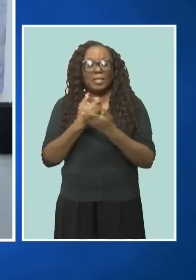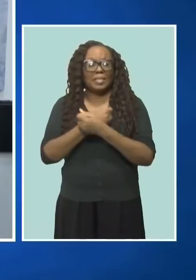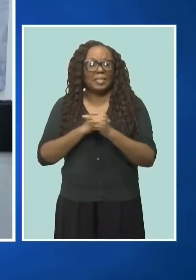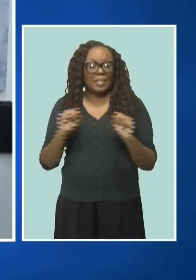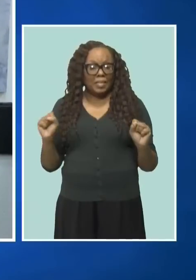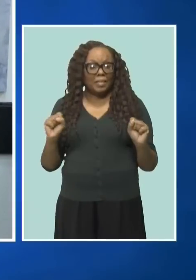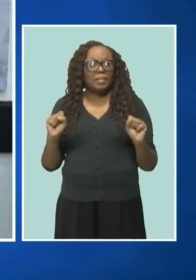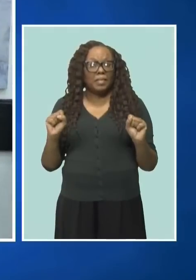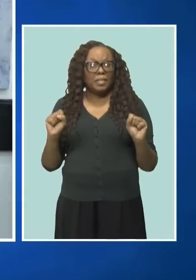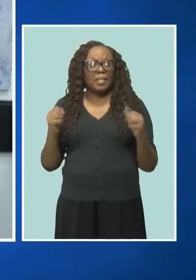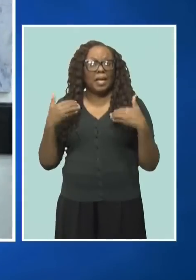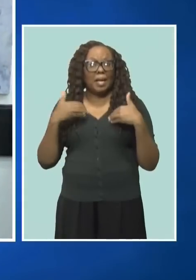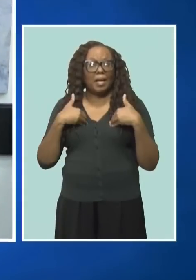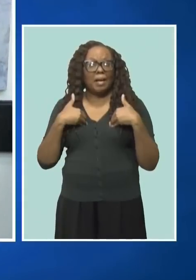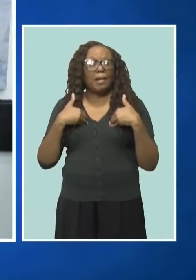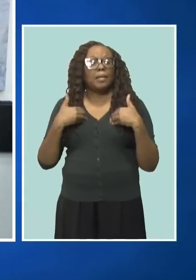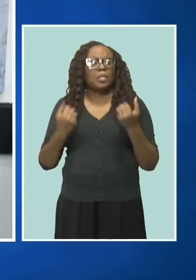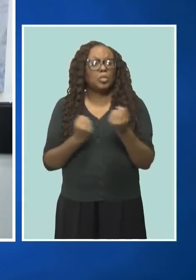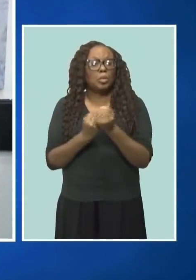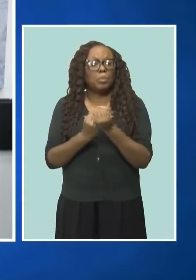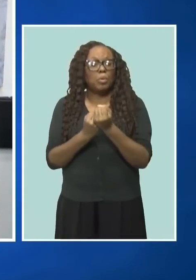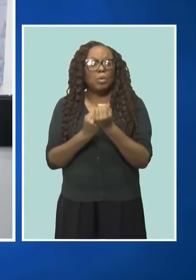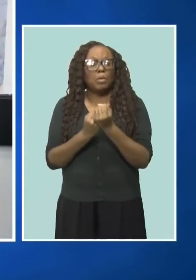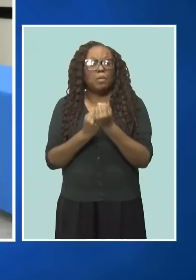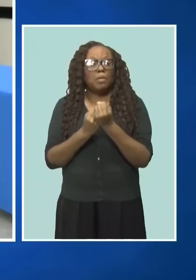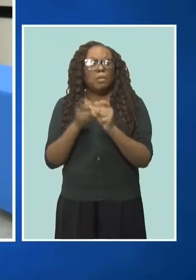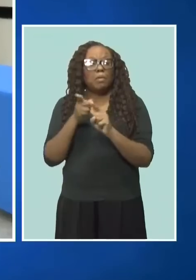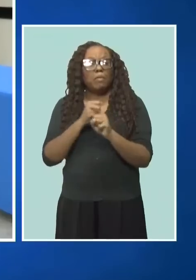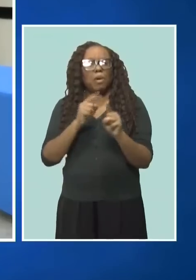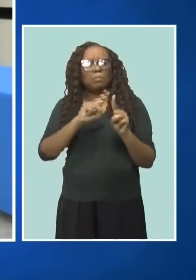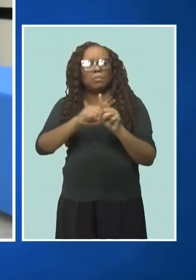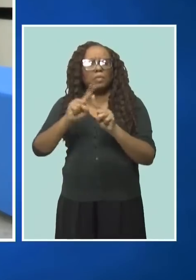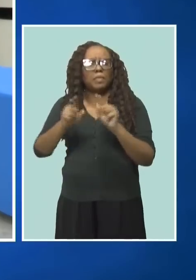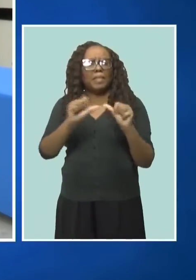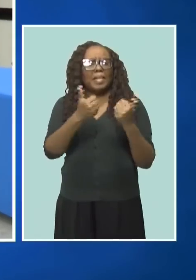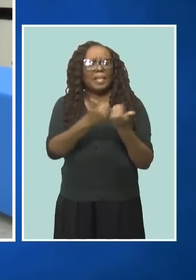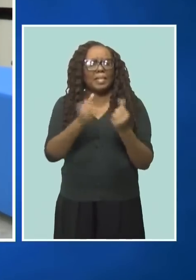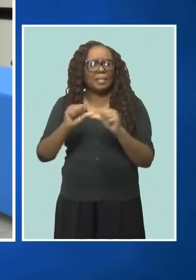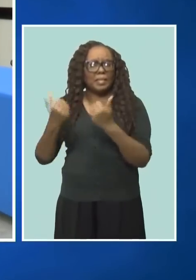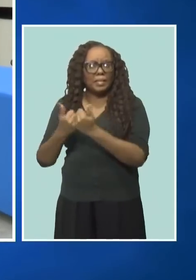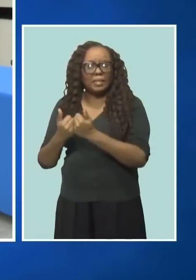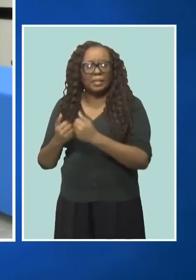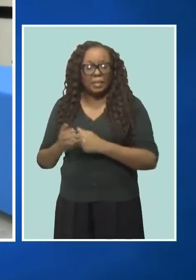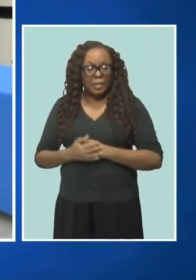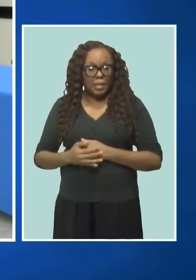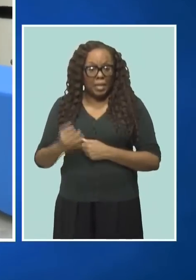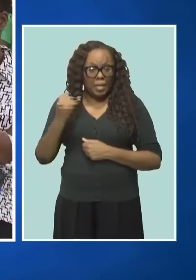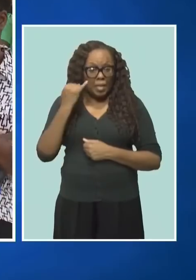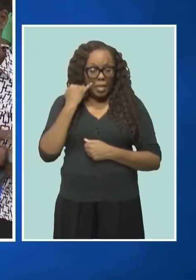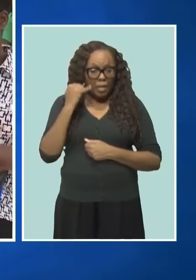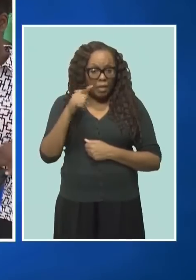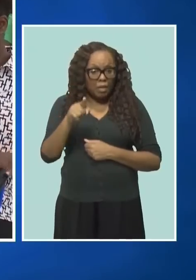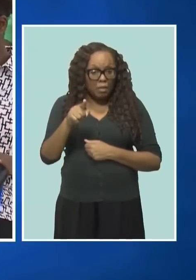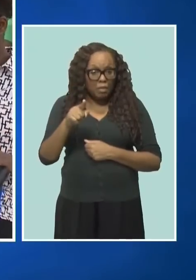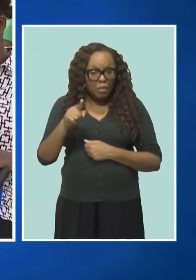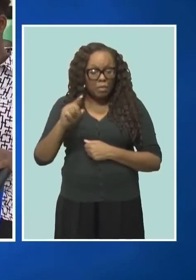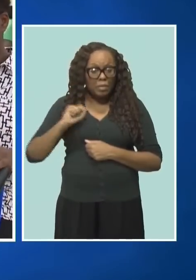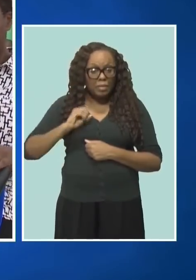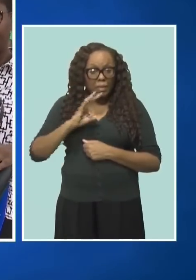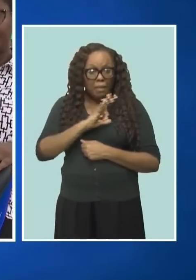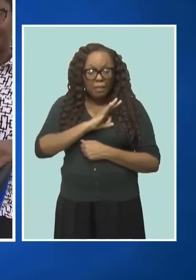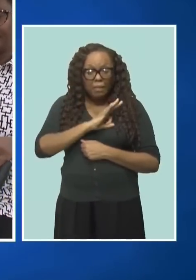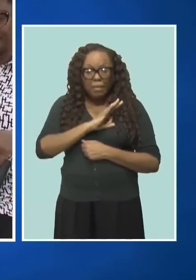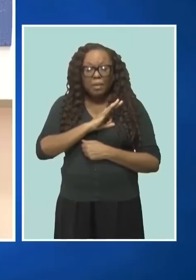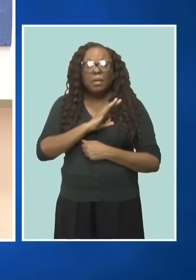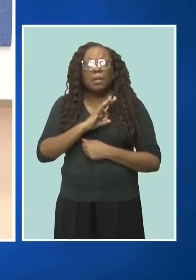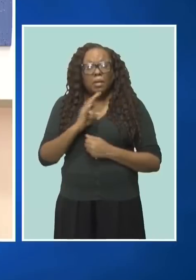from organizations across the island. Mr. Jordan says employees who are well mean fewer health issues in the